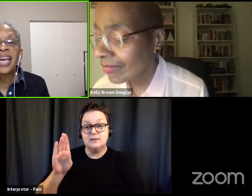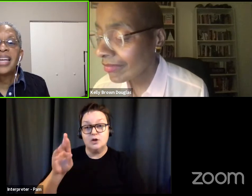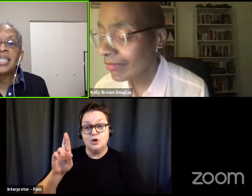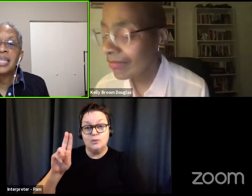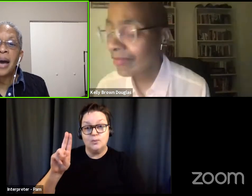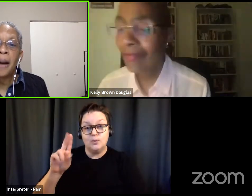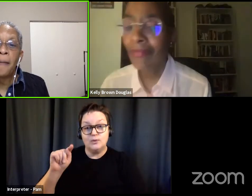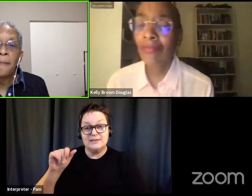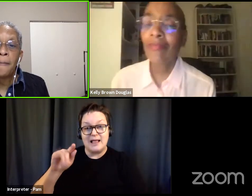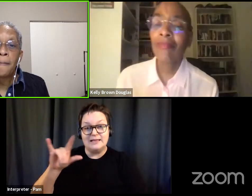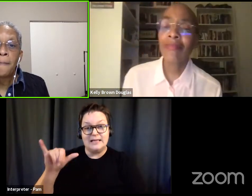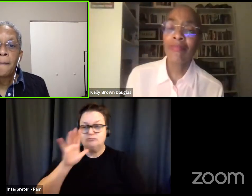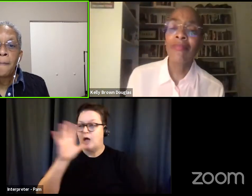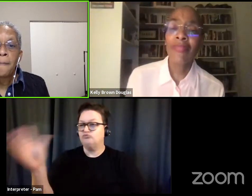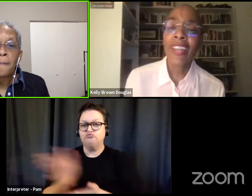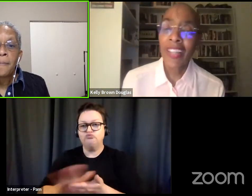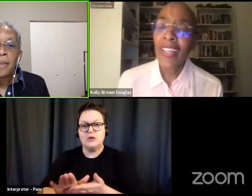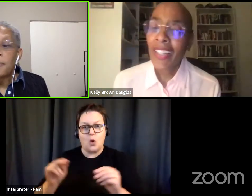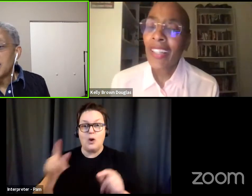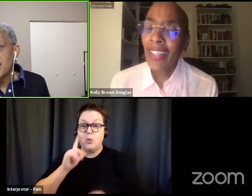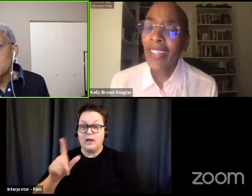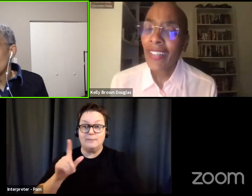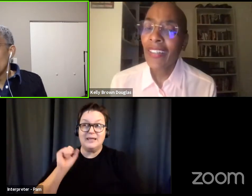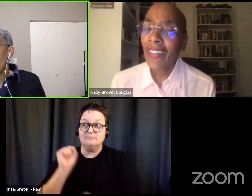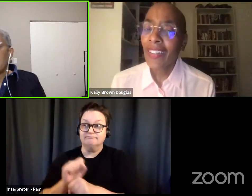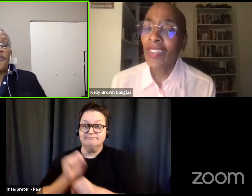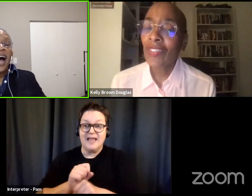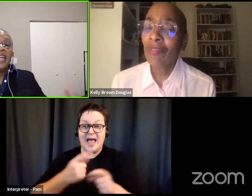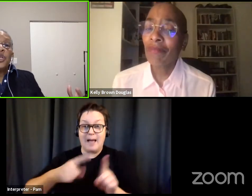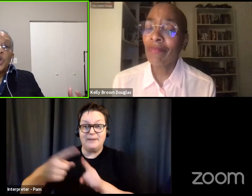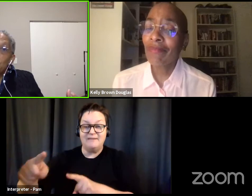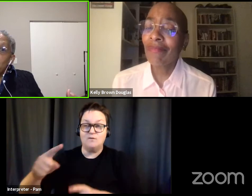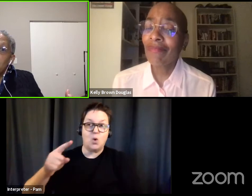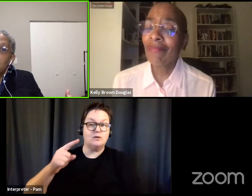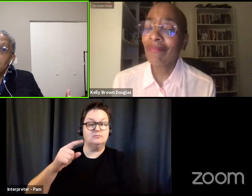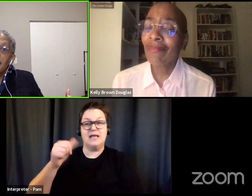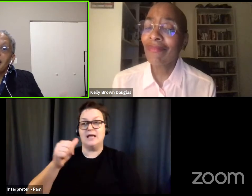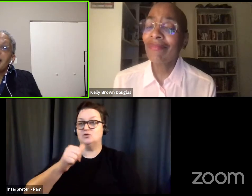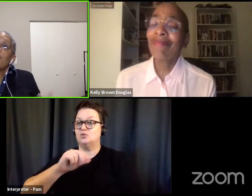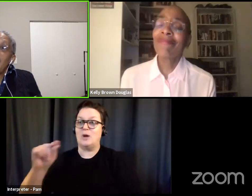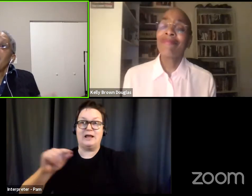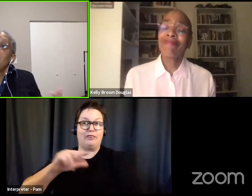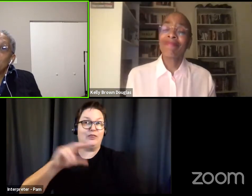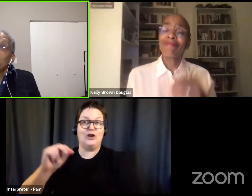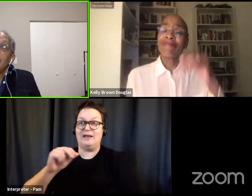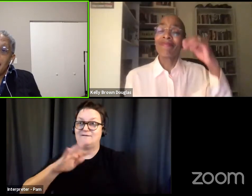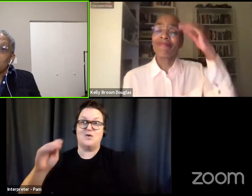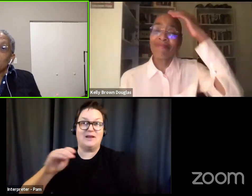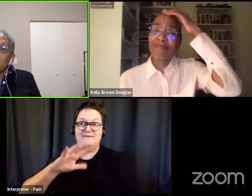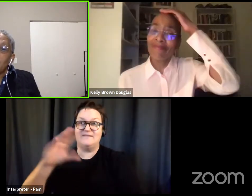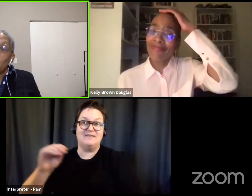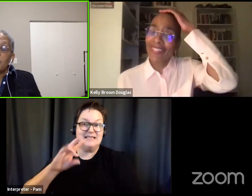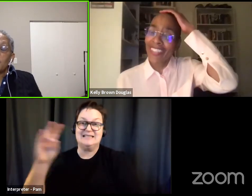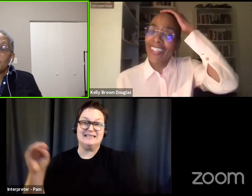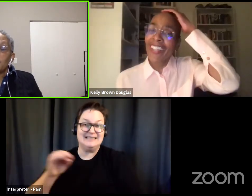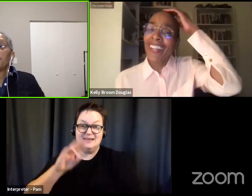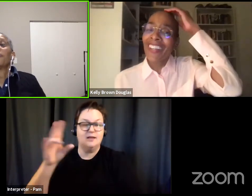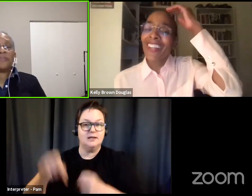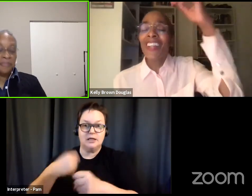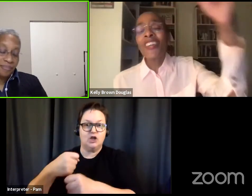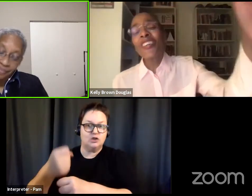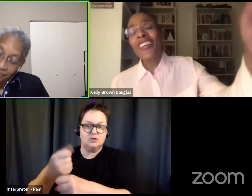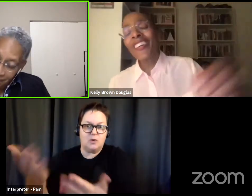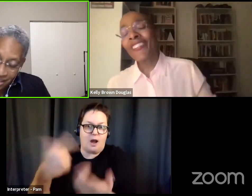for decades to come. But that's the only way. If I knew, Kelly, if I knew the answer to that